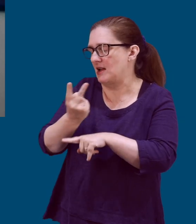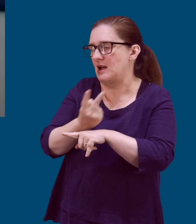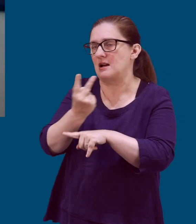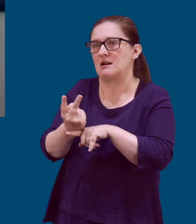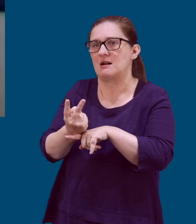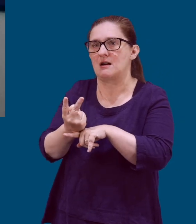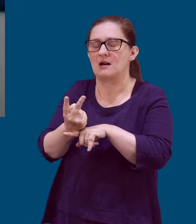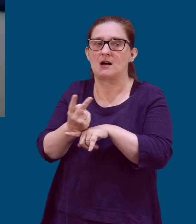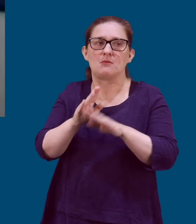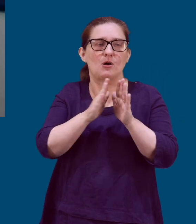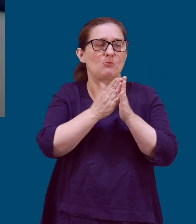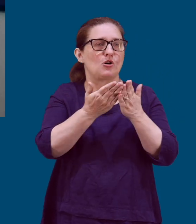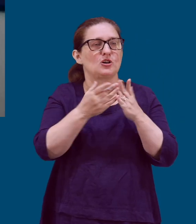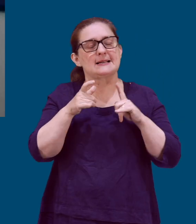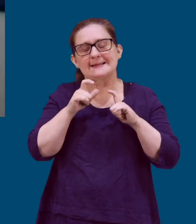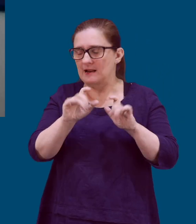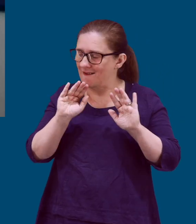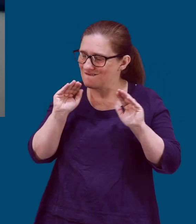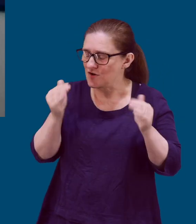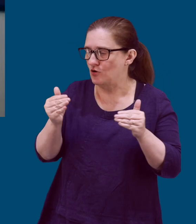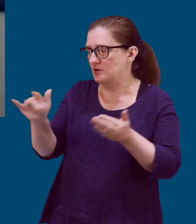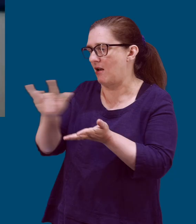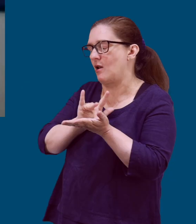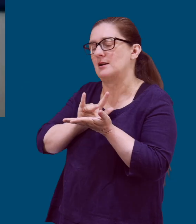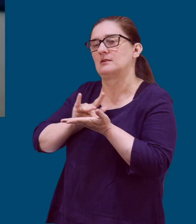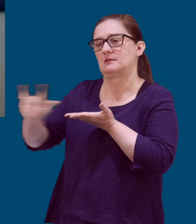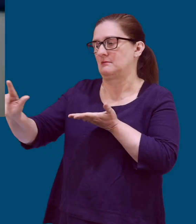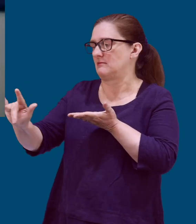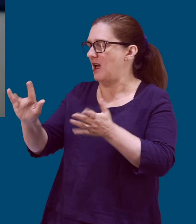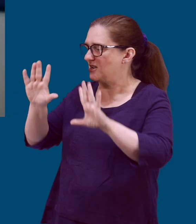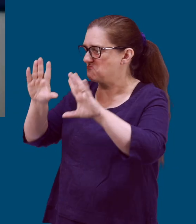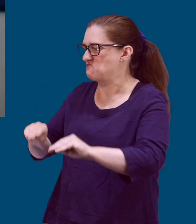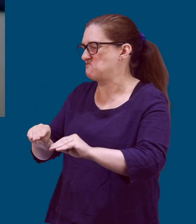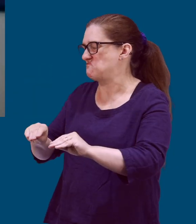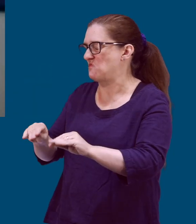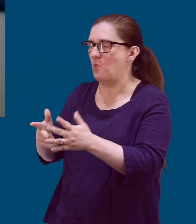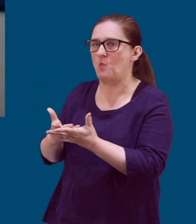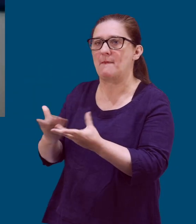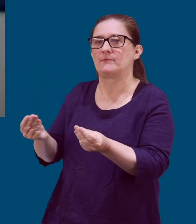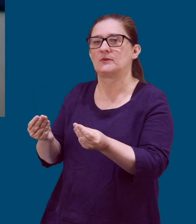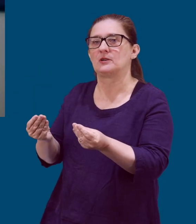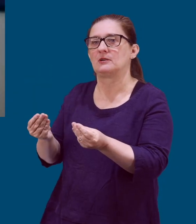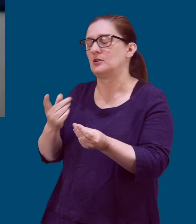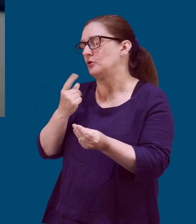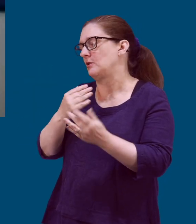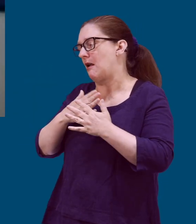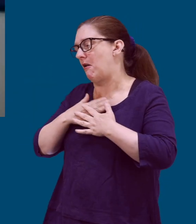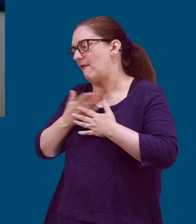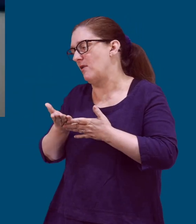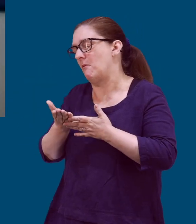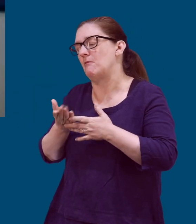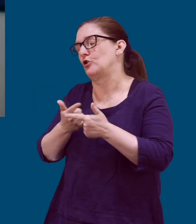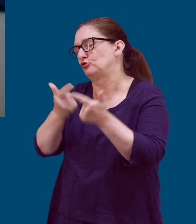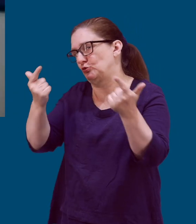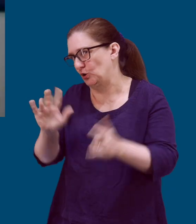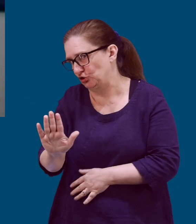still focuses on extermination and population control. Like, you can love them, but not too much.